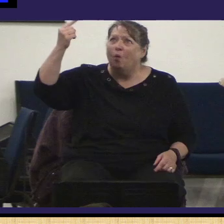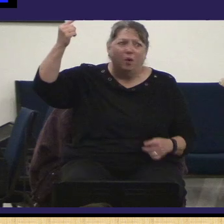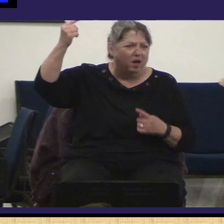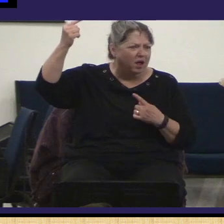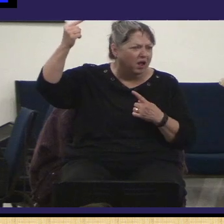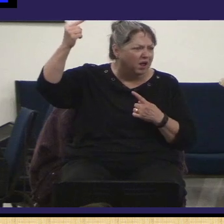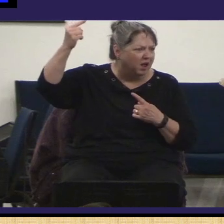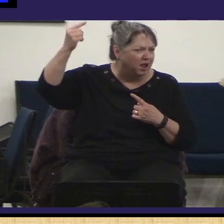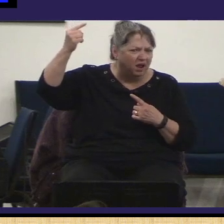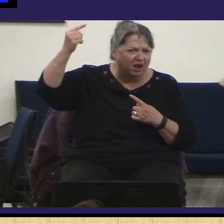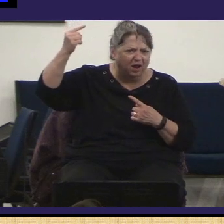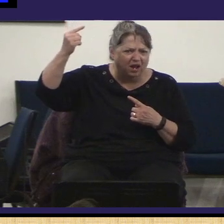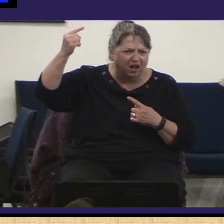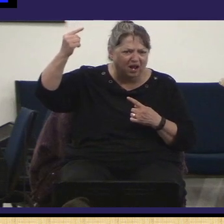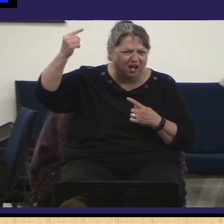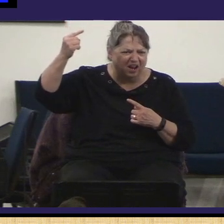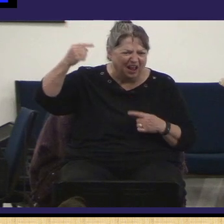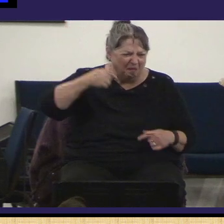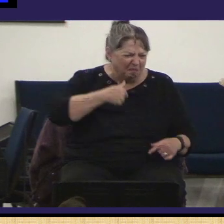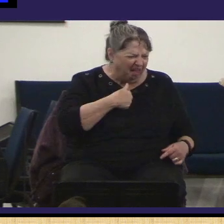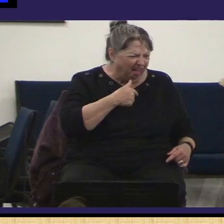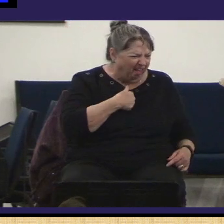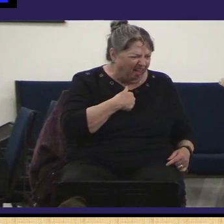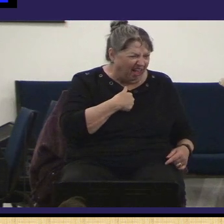And so when we invite Jesus into our hearts,